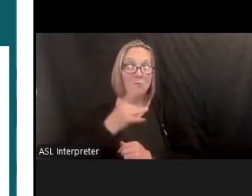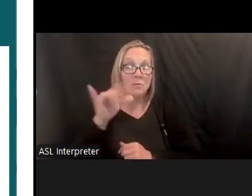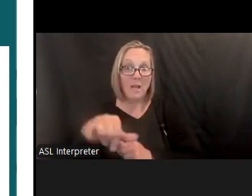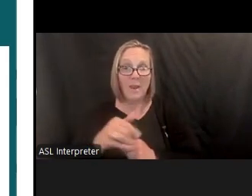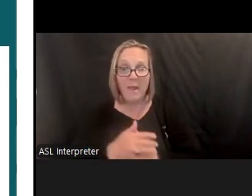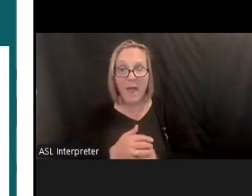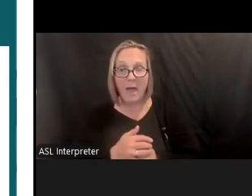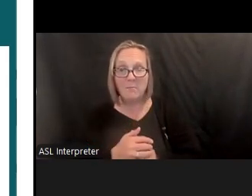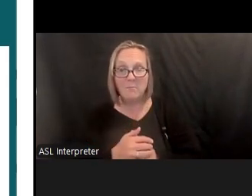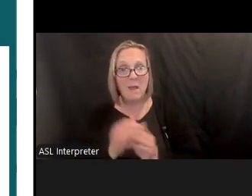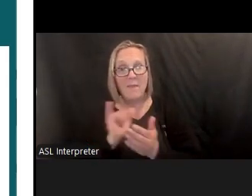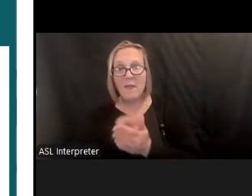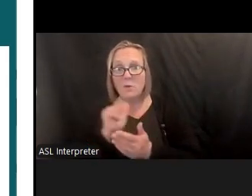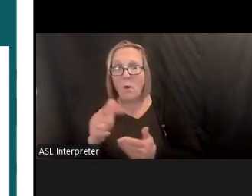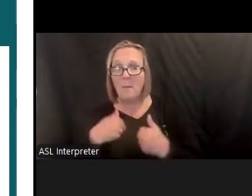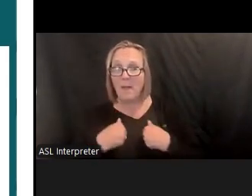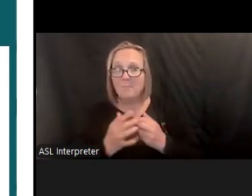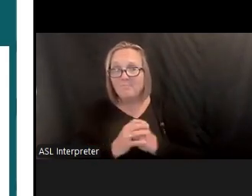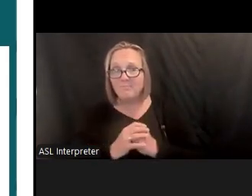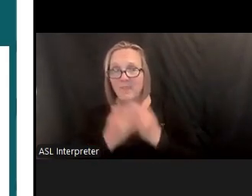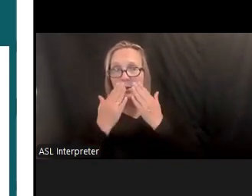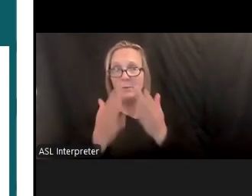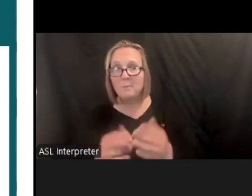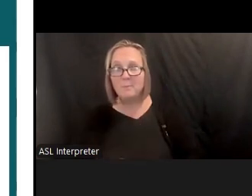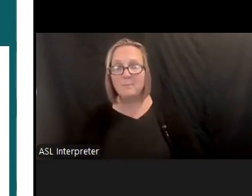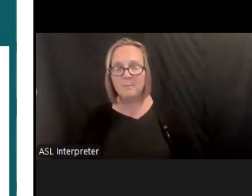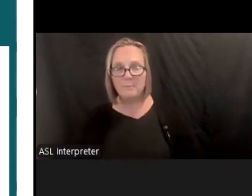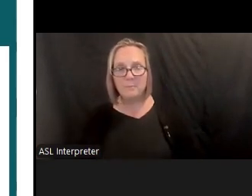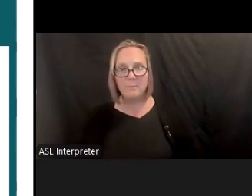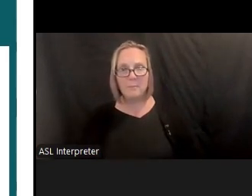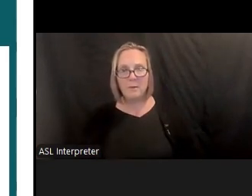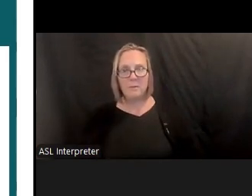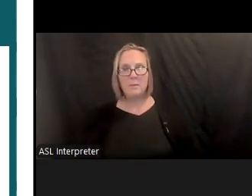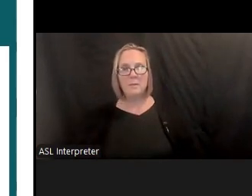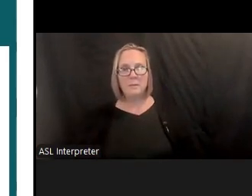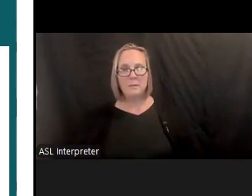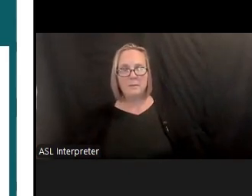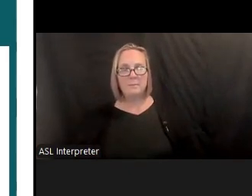Um, that's all I have to say. Thank you.